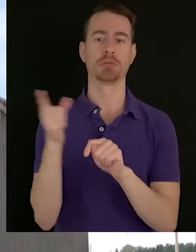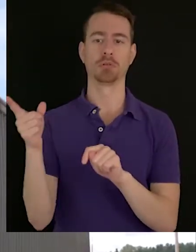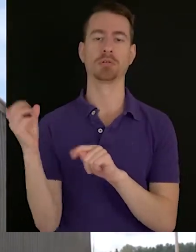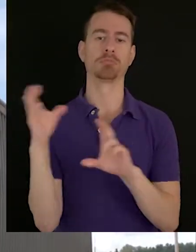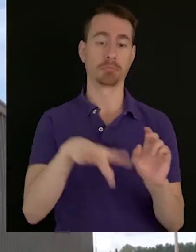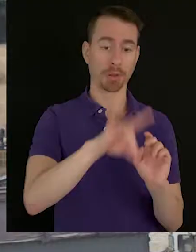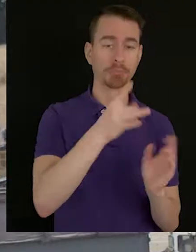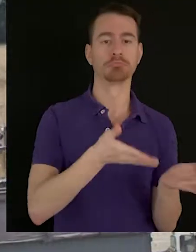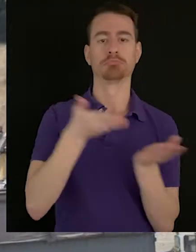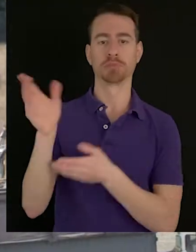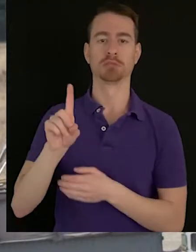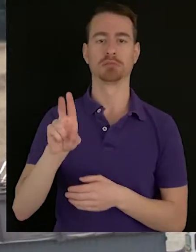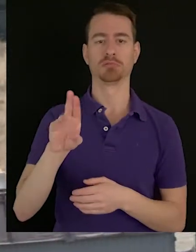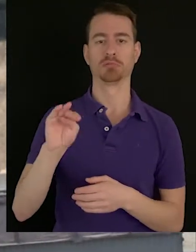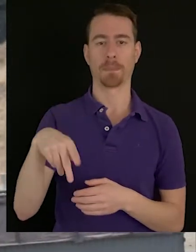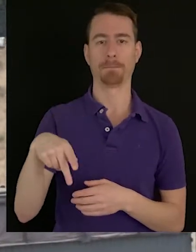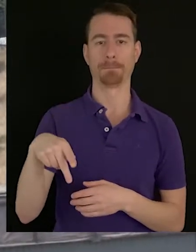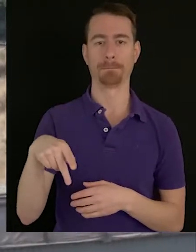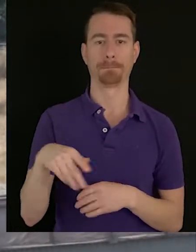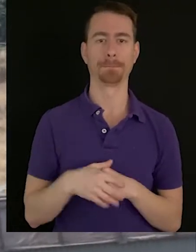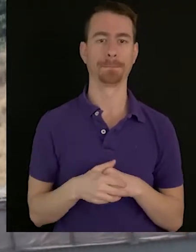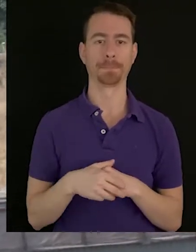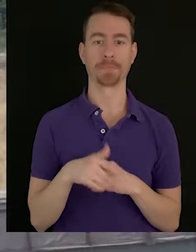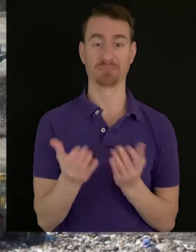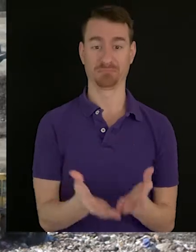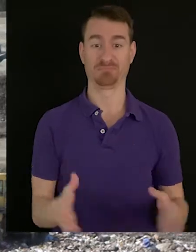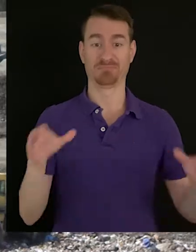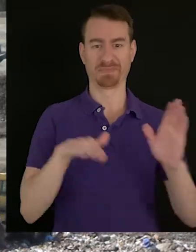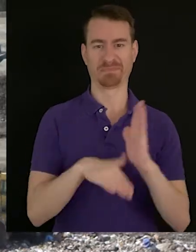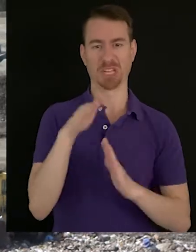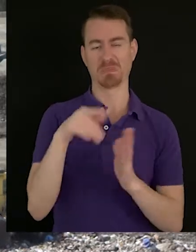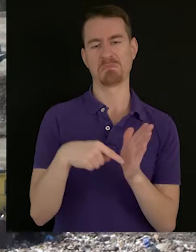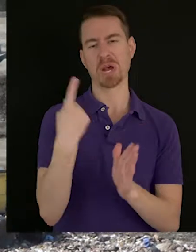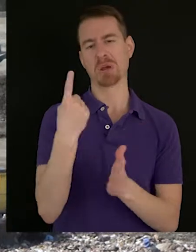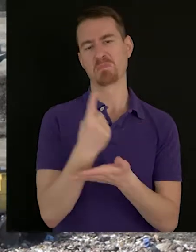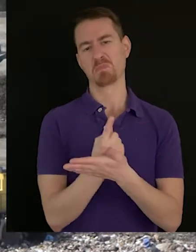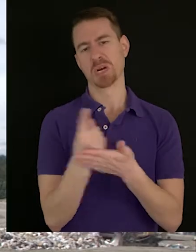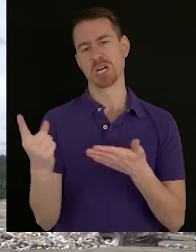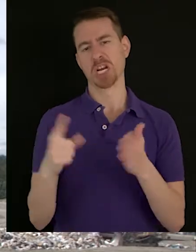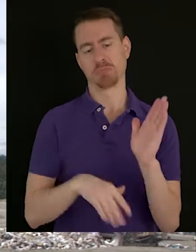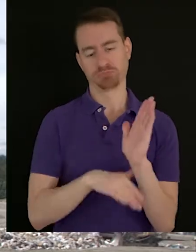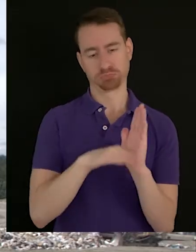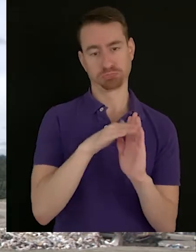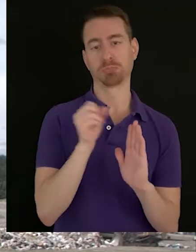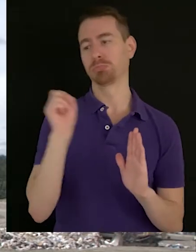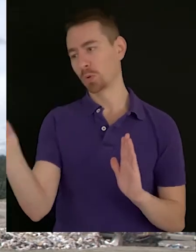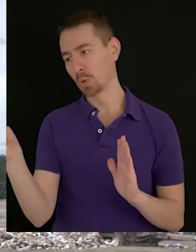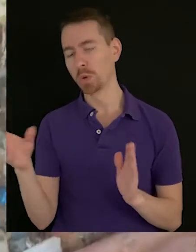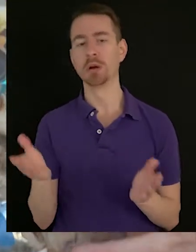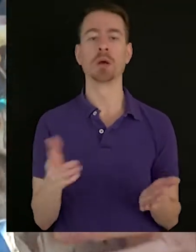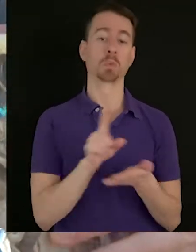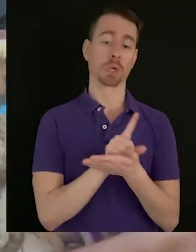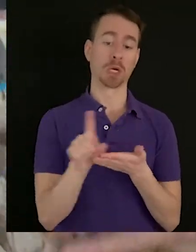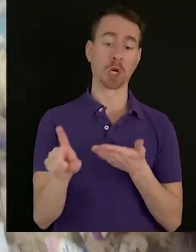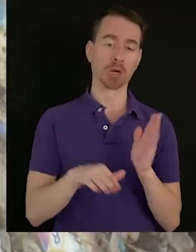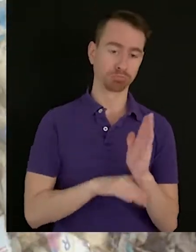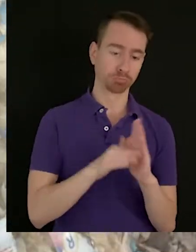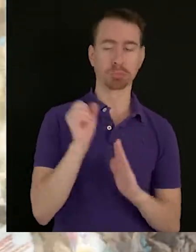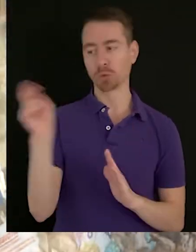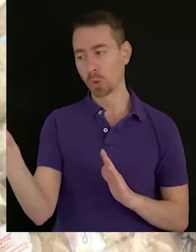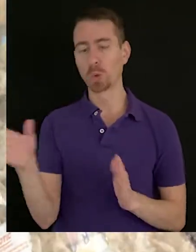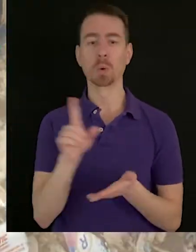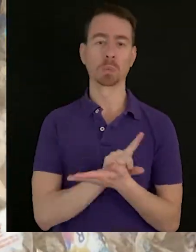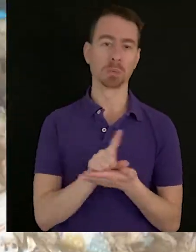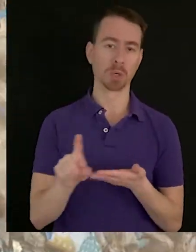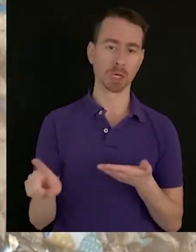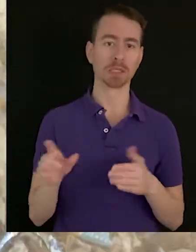landfill. We fill up one of these dumpsters and send it to a landfill once every week. I'm holding a large clear